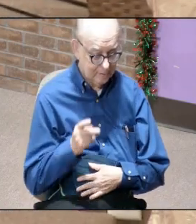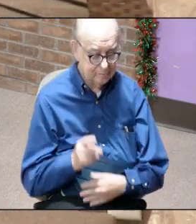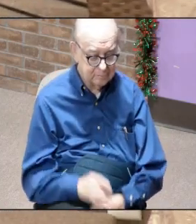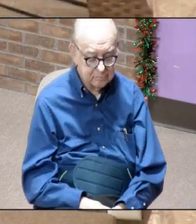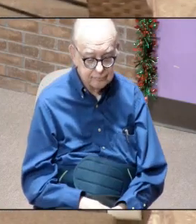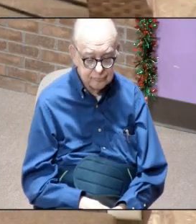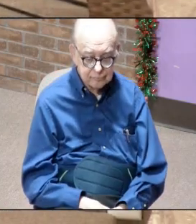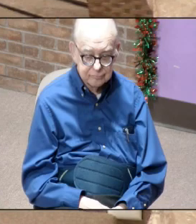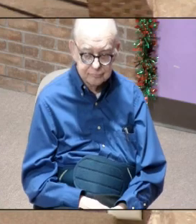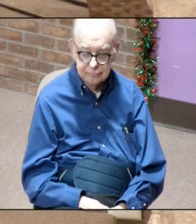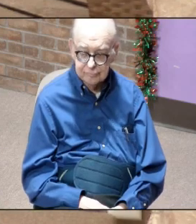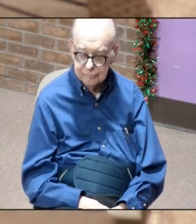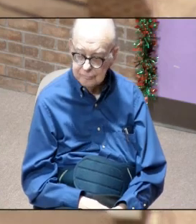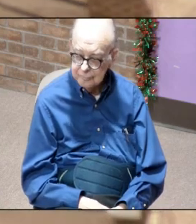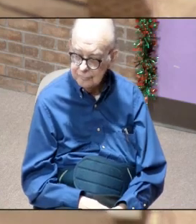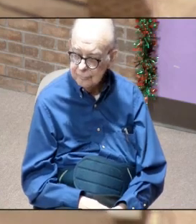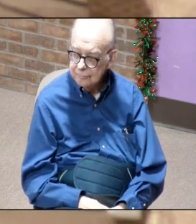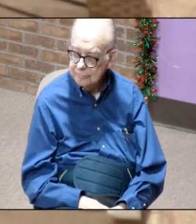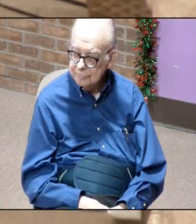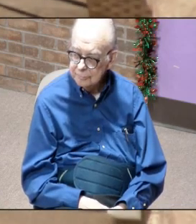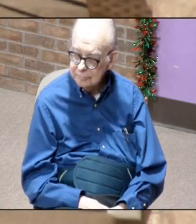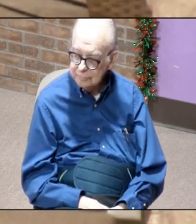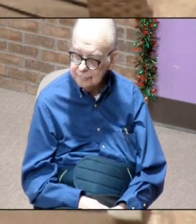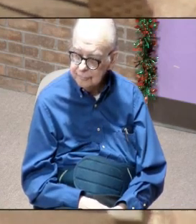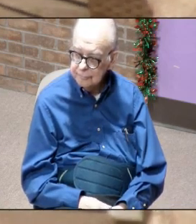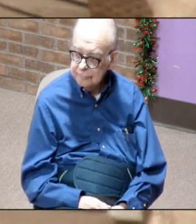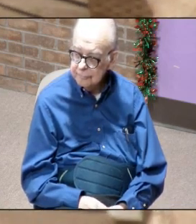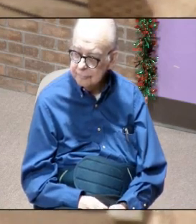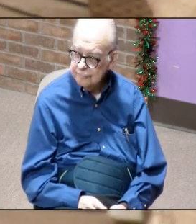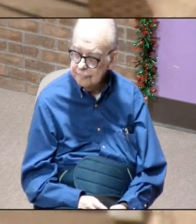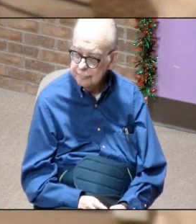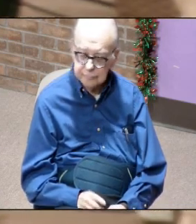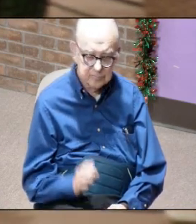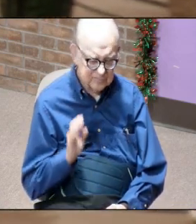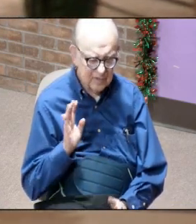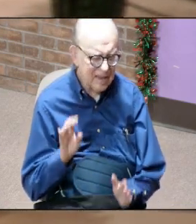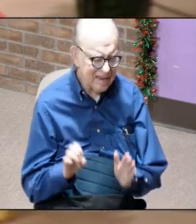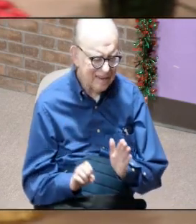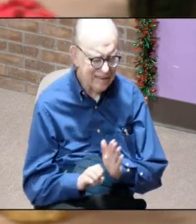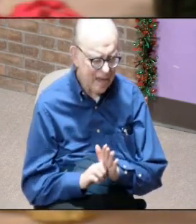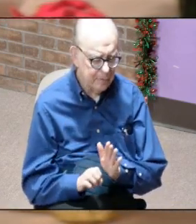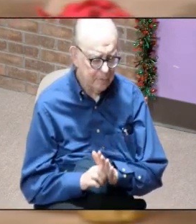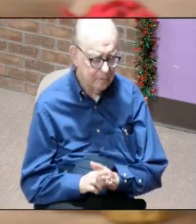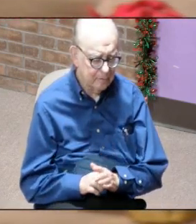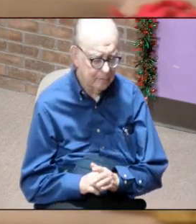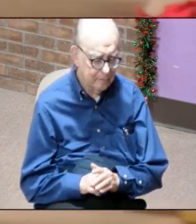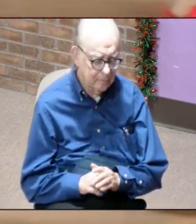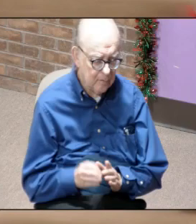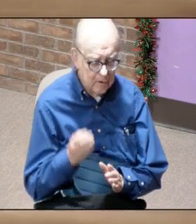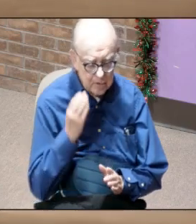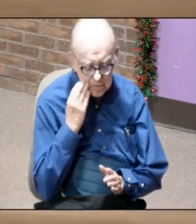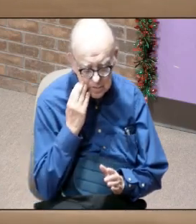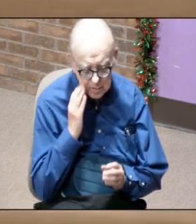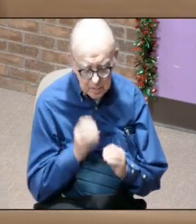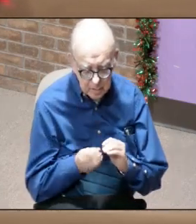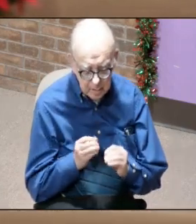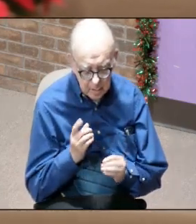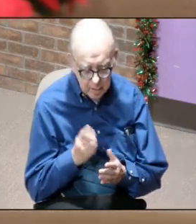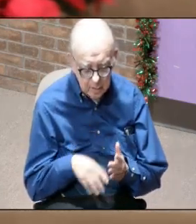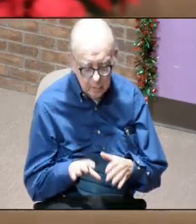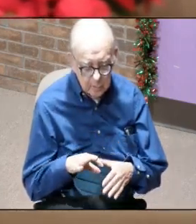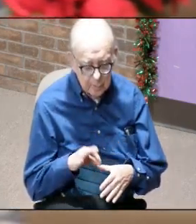Now, whether he'll take that or not, I don't know. But here, it's just an illustration. You know the numbers. You know when it's